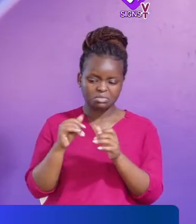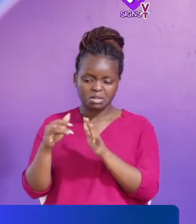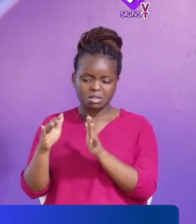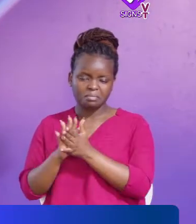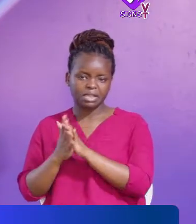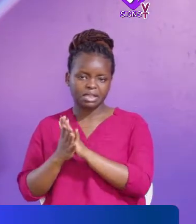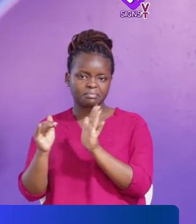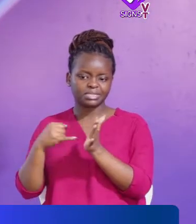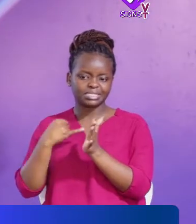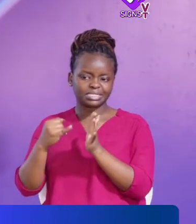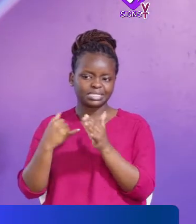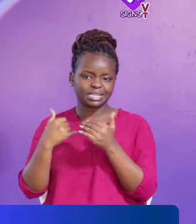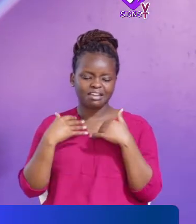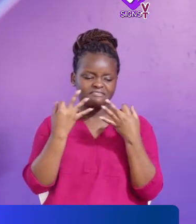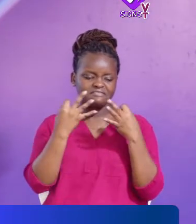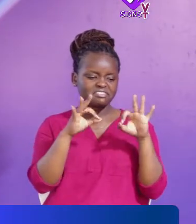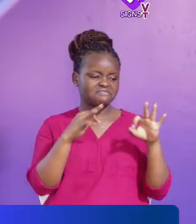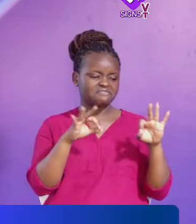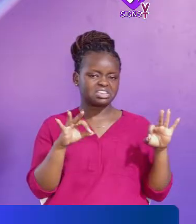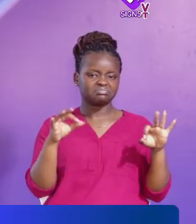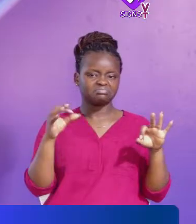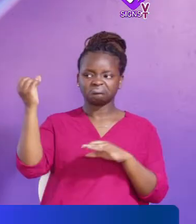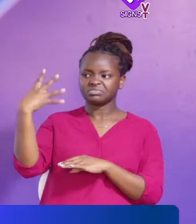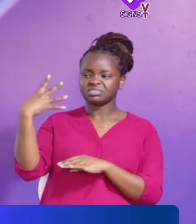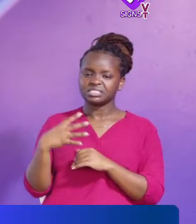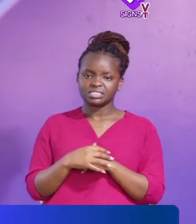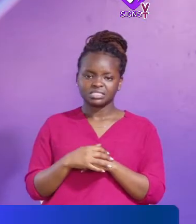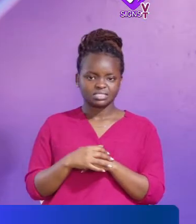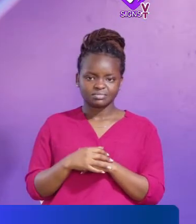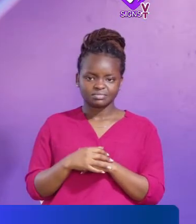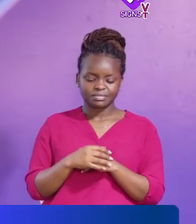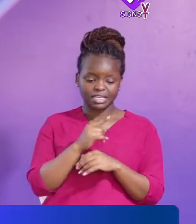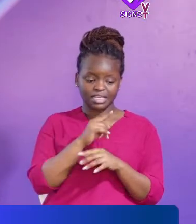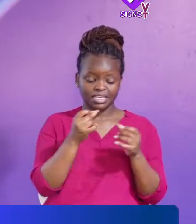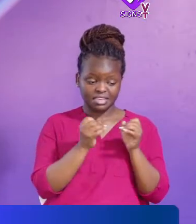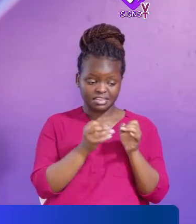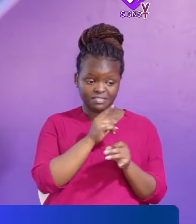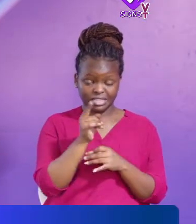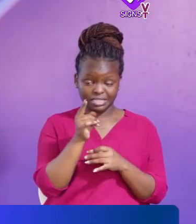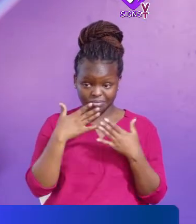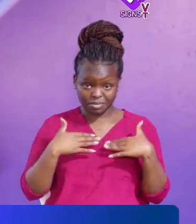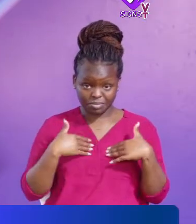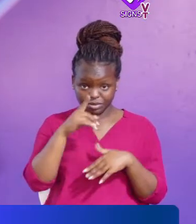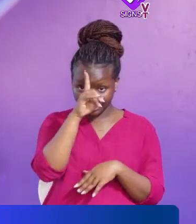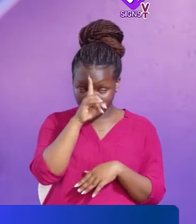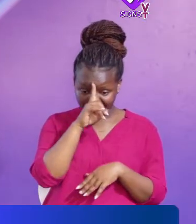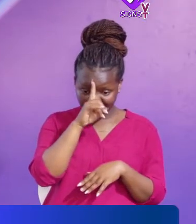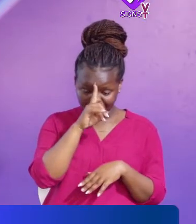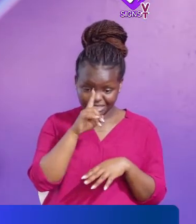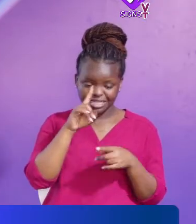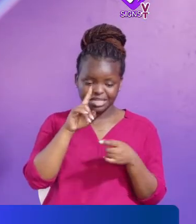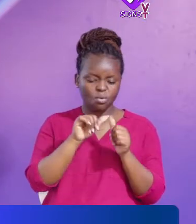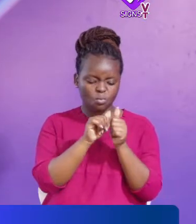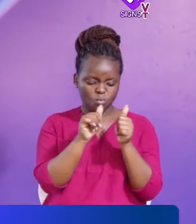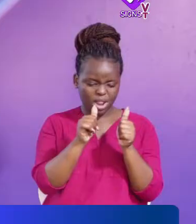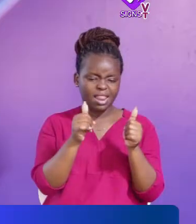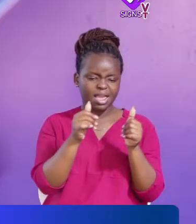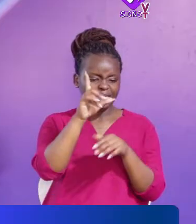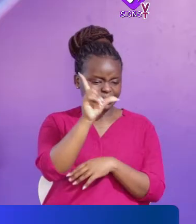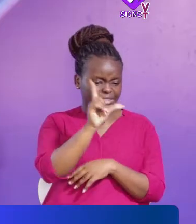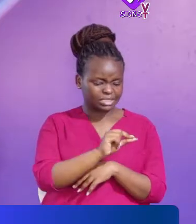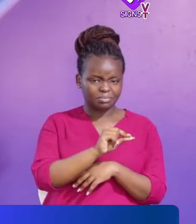have flickering electricity in a country. If these people were serious, stable, reliable, and